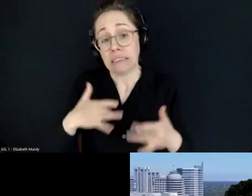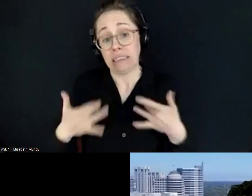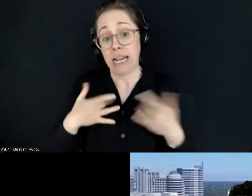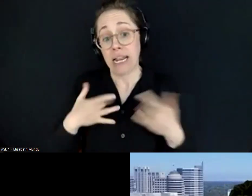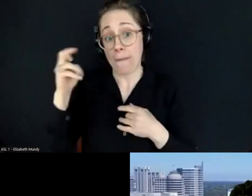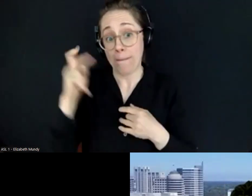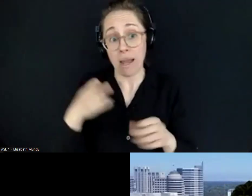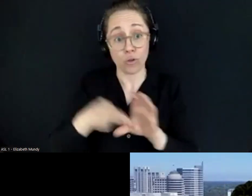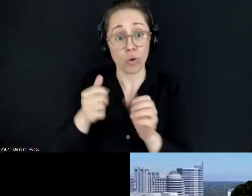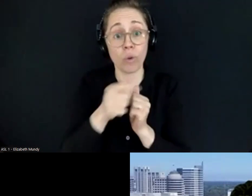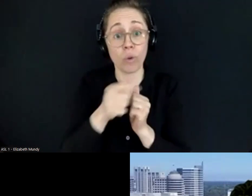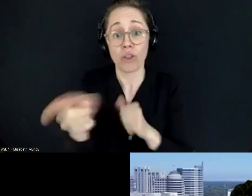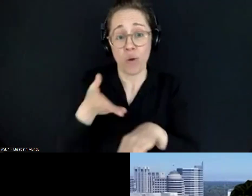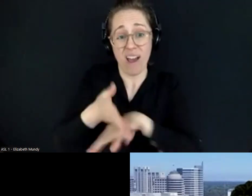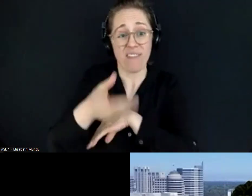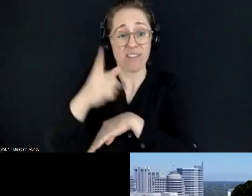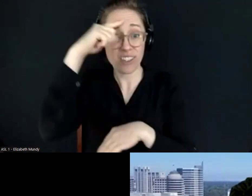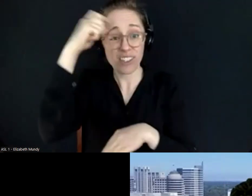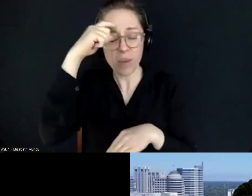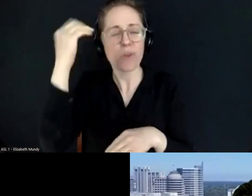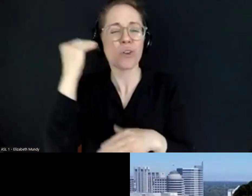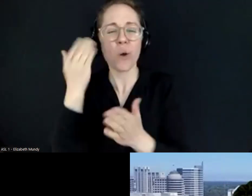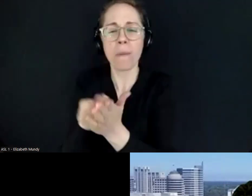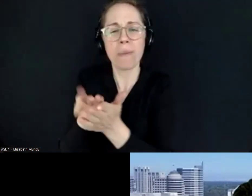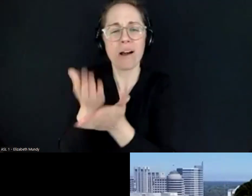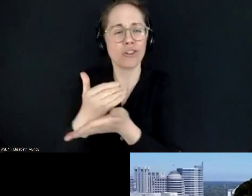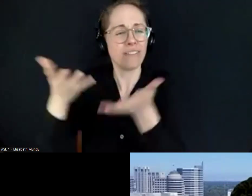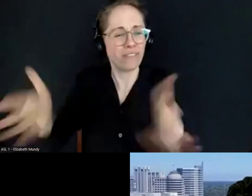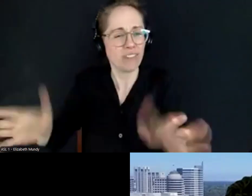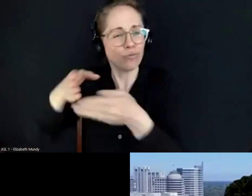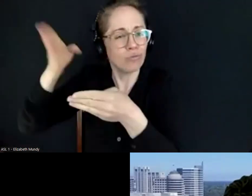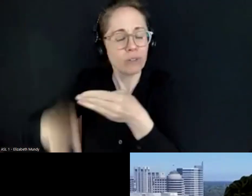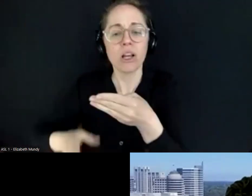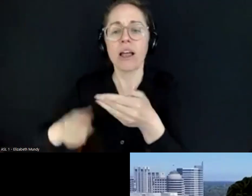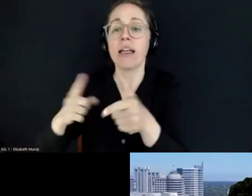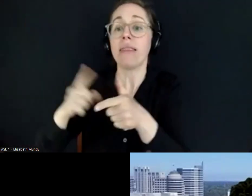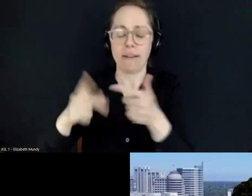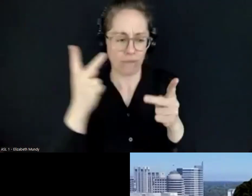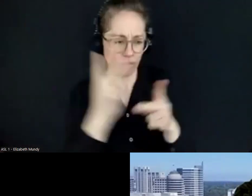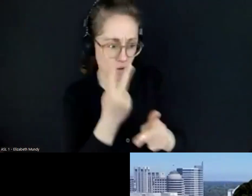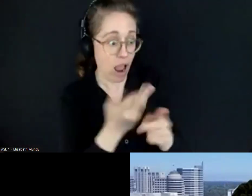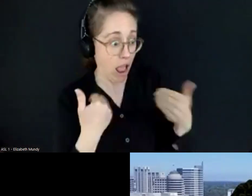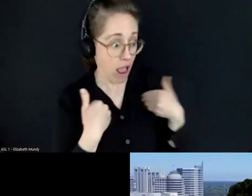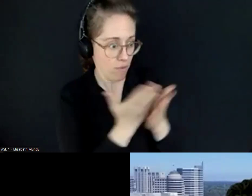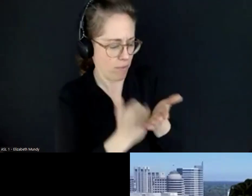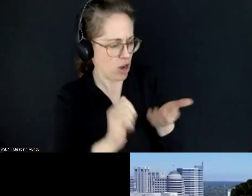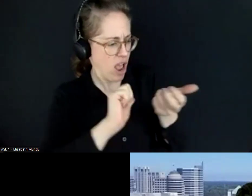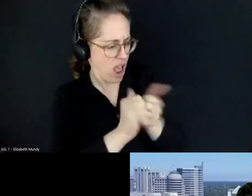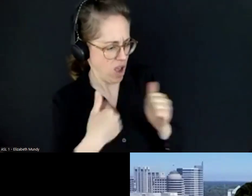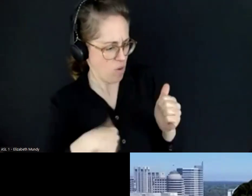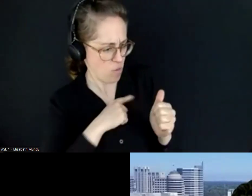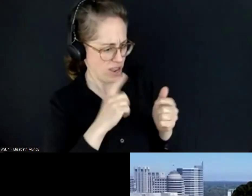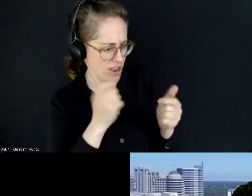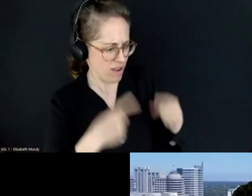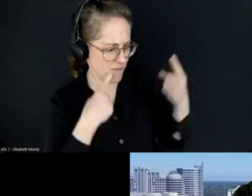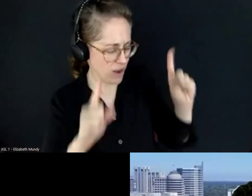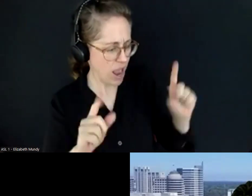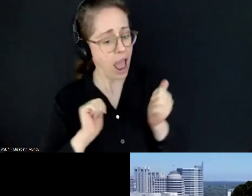has concluded to really talk about strategically what can we do together, how can BCSH support these